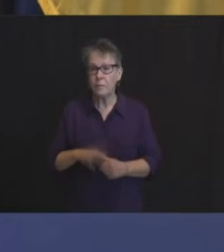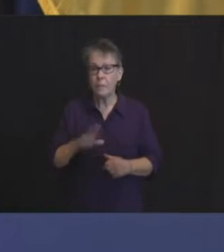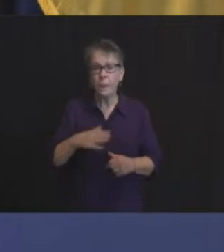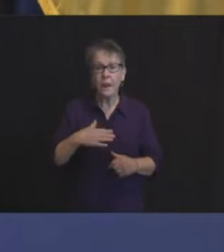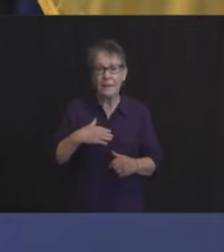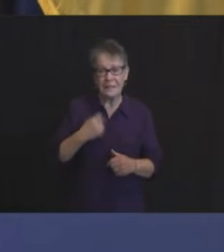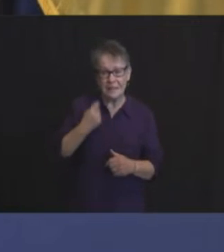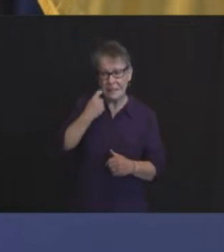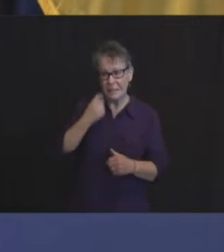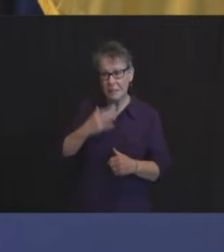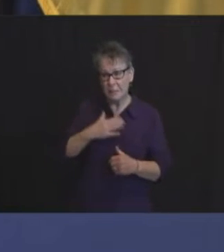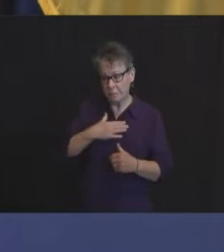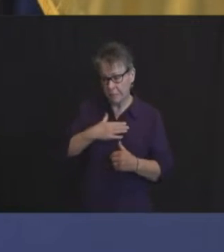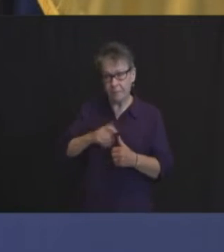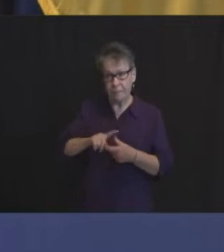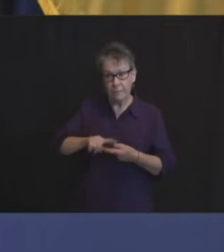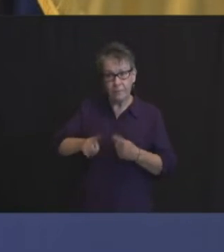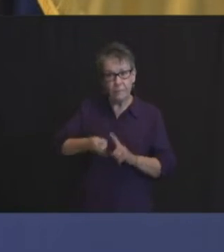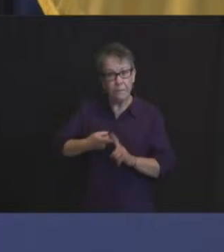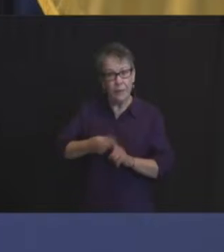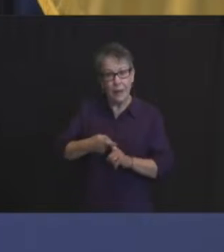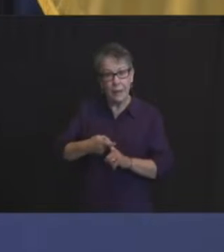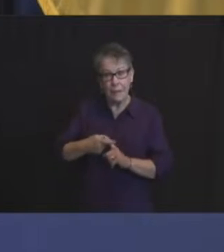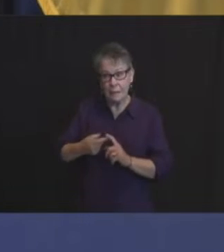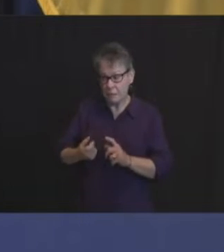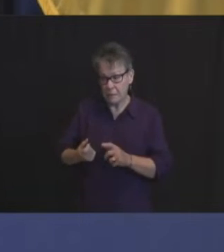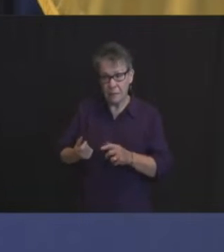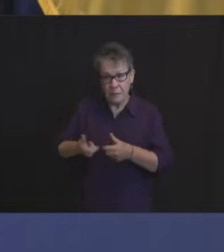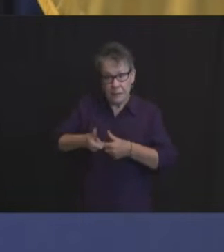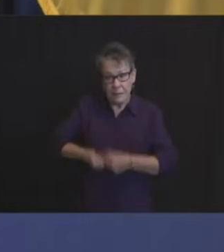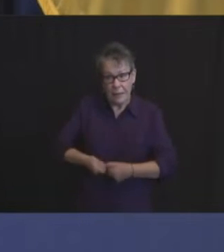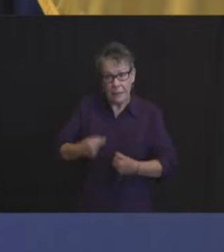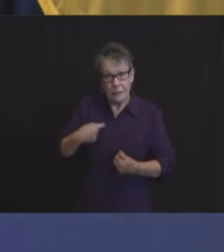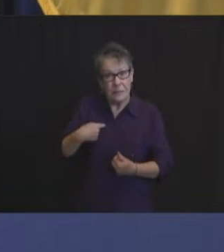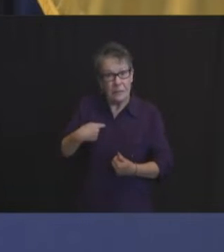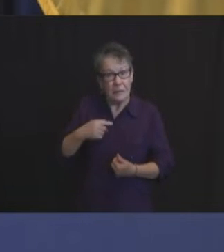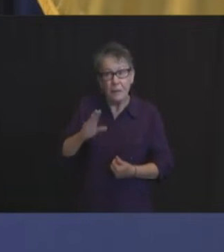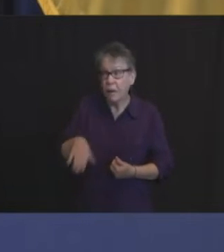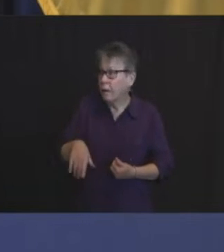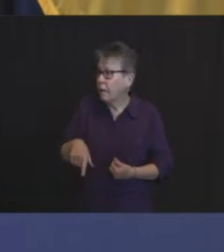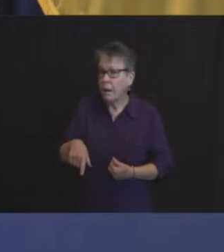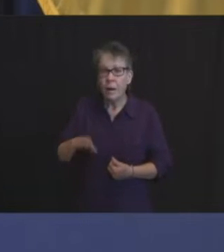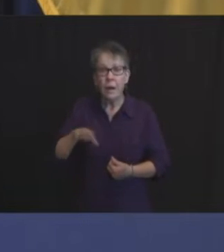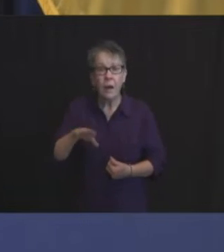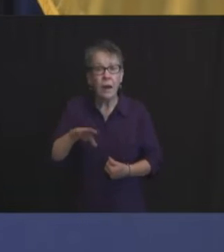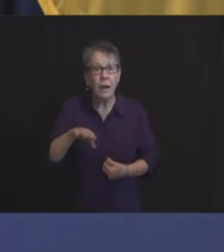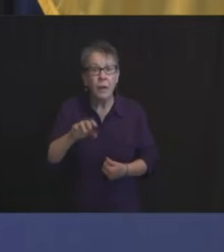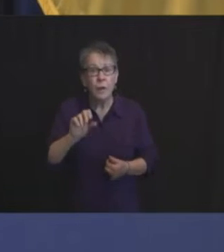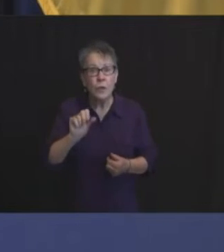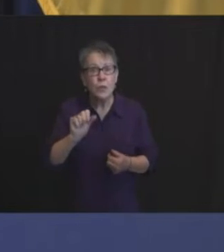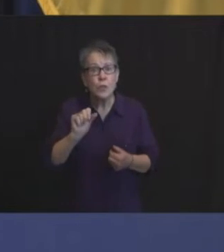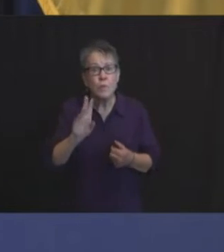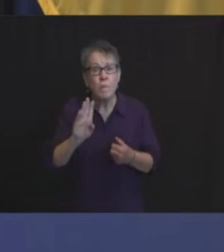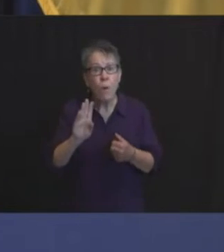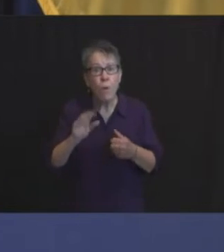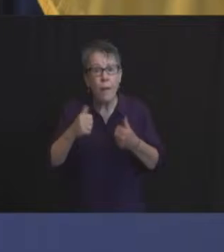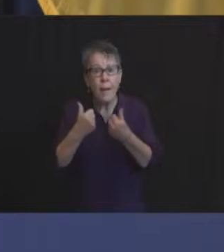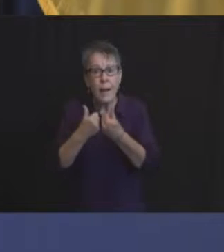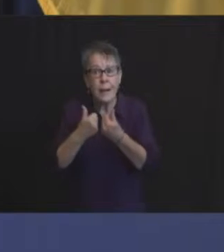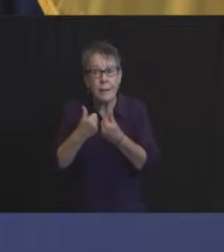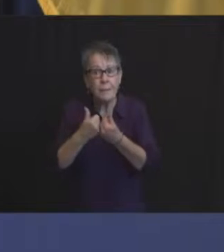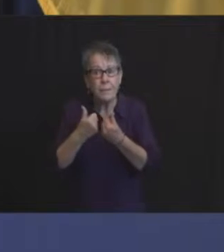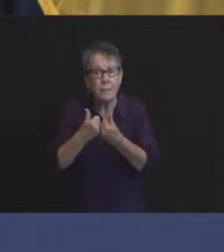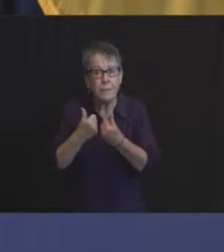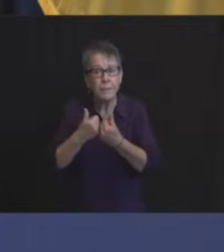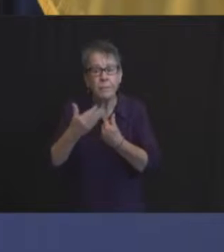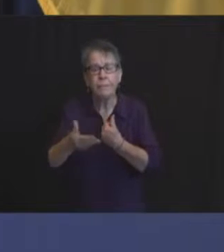happens to be in February, but that's a very good point. And as Judy and I just noted, our head of technology, Chris Ryan, who our family occasionally